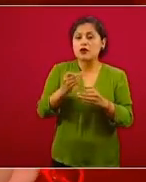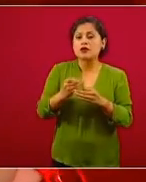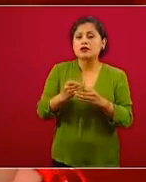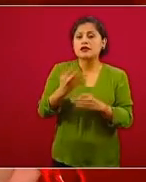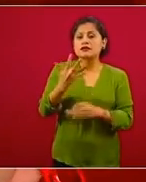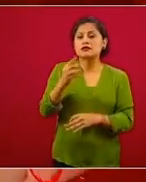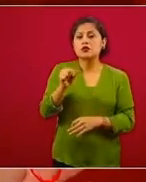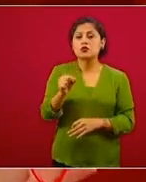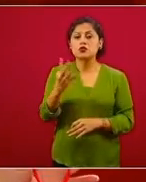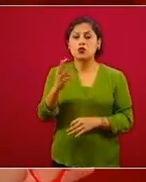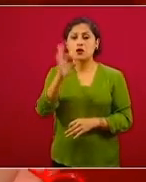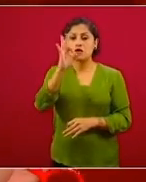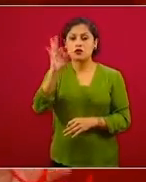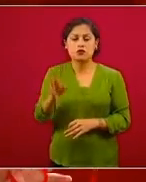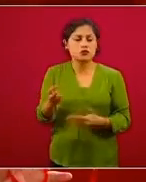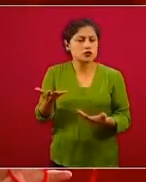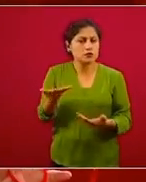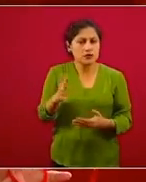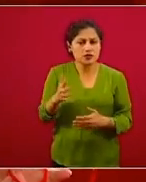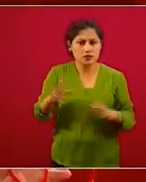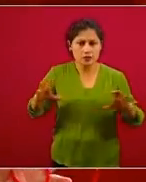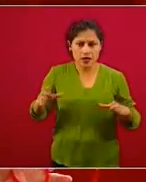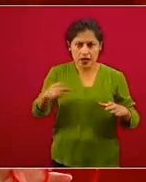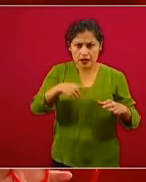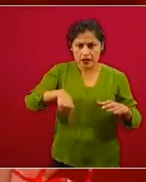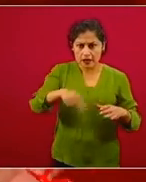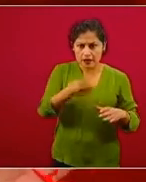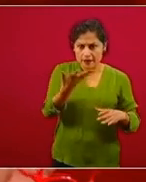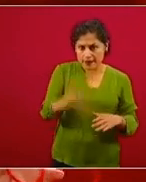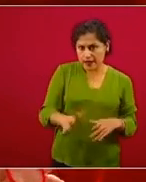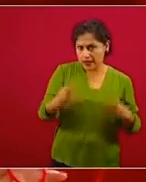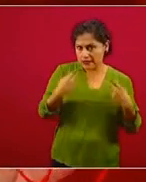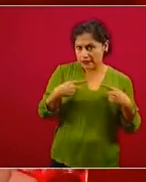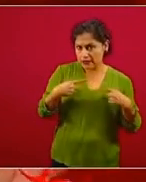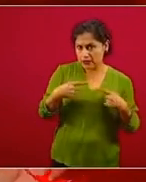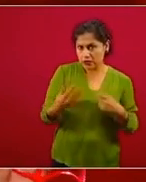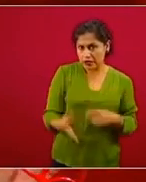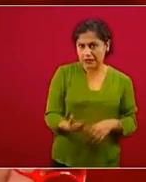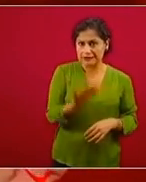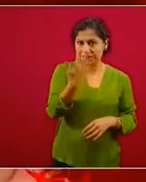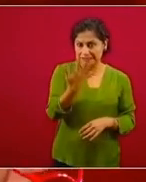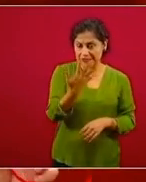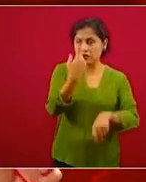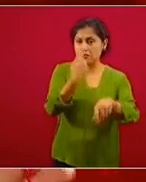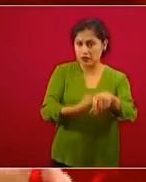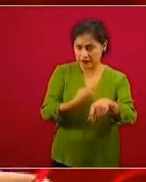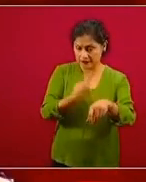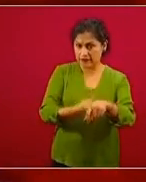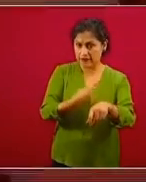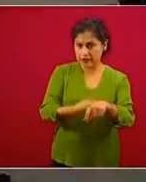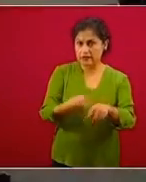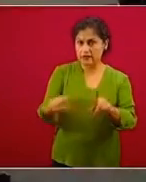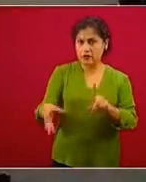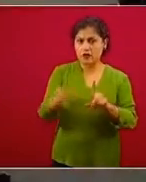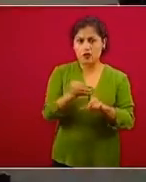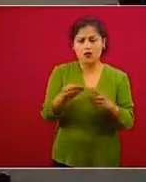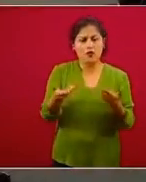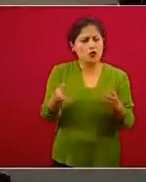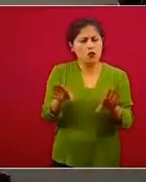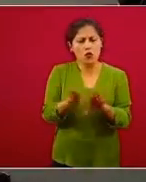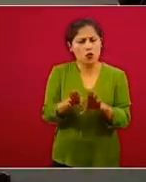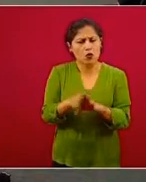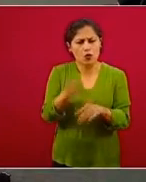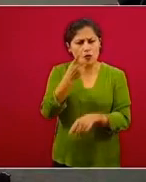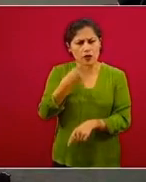right now out of 10 people. So that means 5 out of 10 people would be infected with COVID. Is that true? Oh, thank you very much,